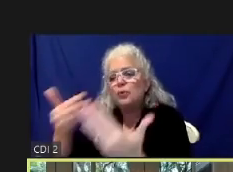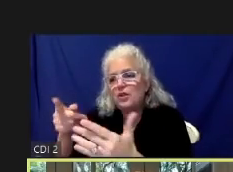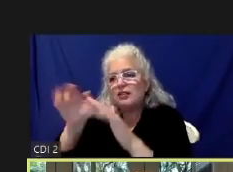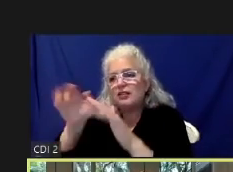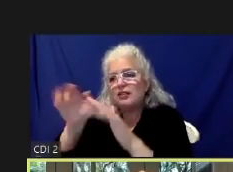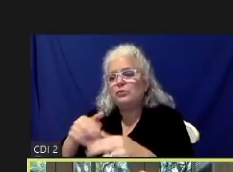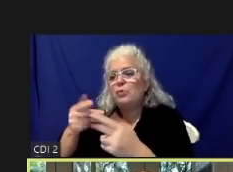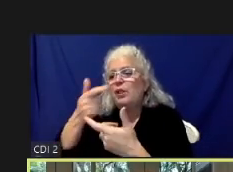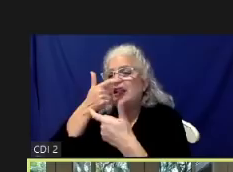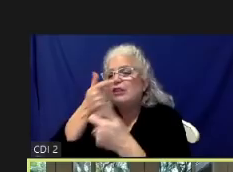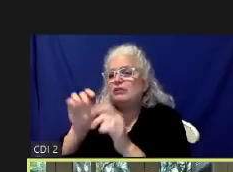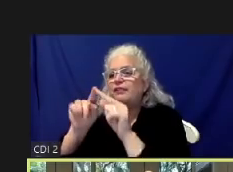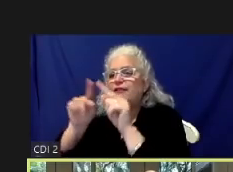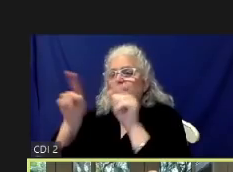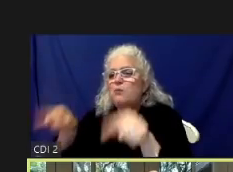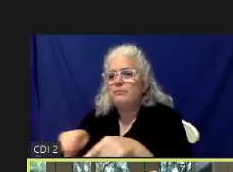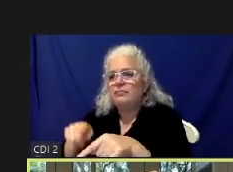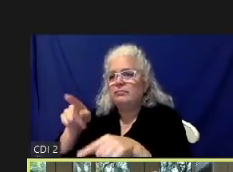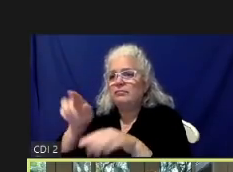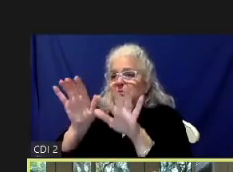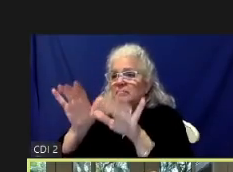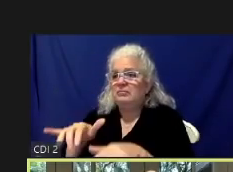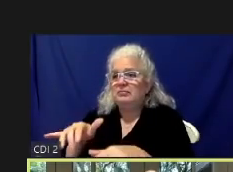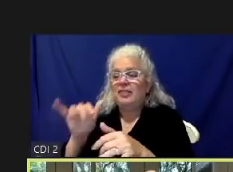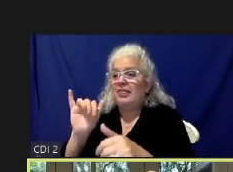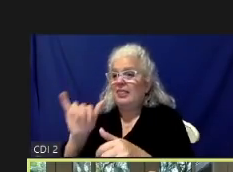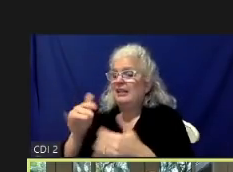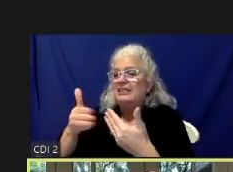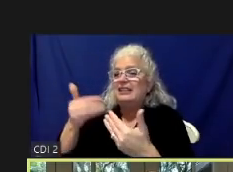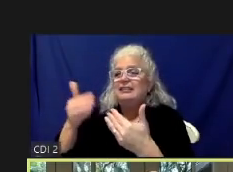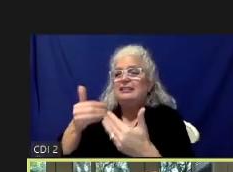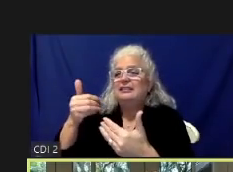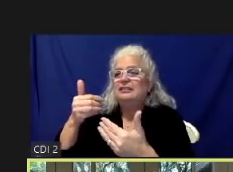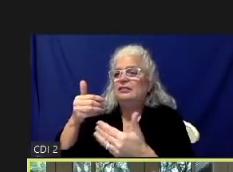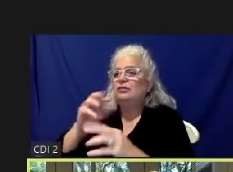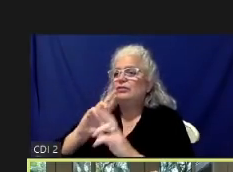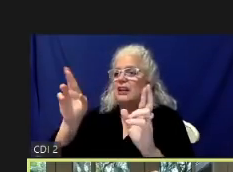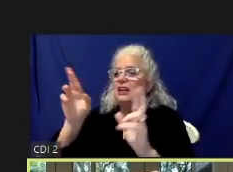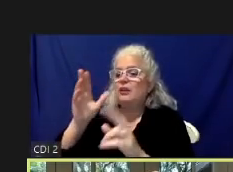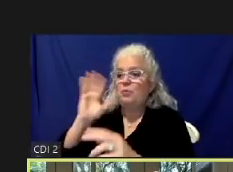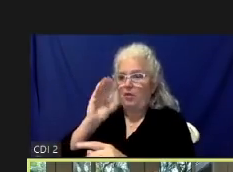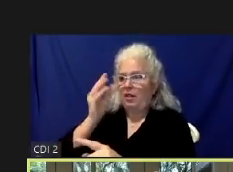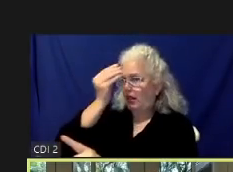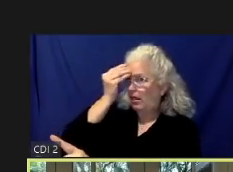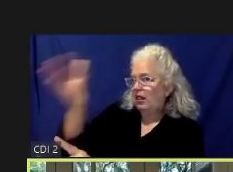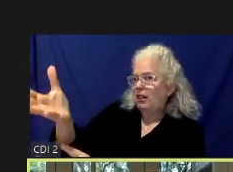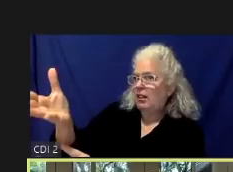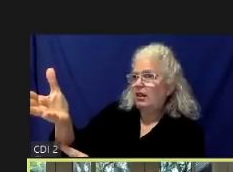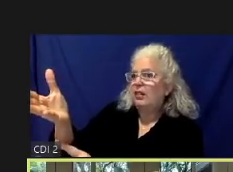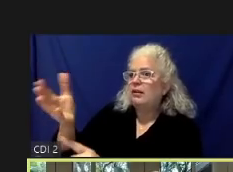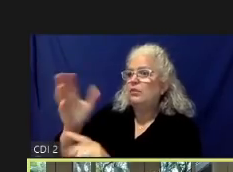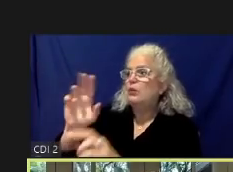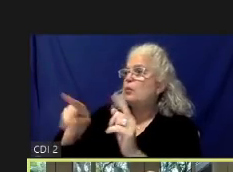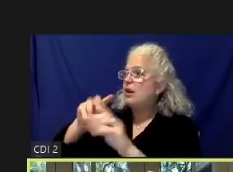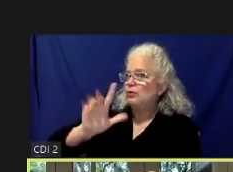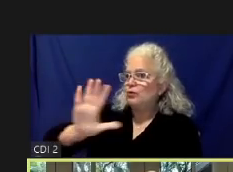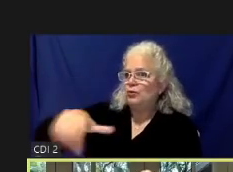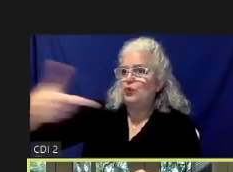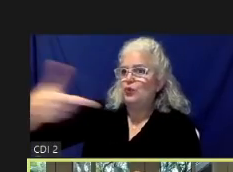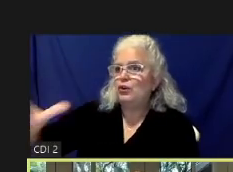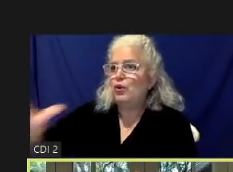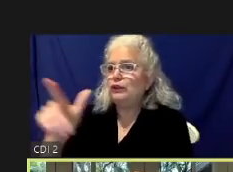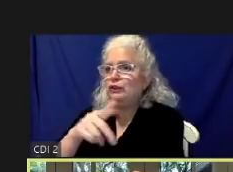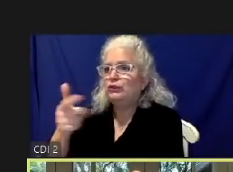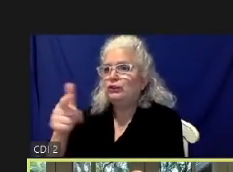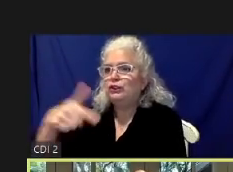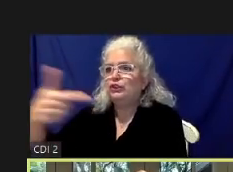notified when you become eligible. It's a simple form to fill out. We ask a few questions just to help us assess what tier you might fit into,